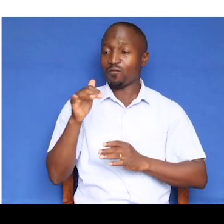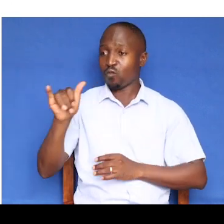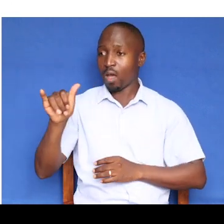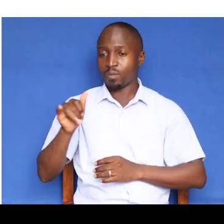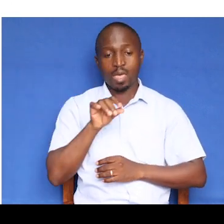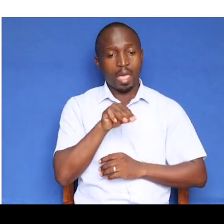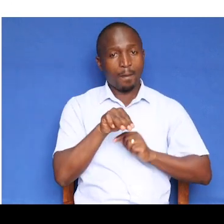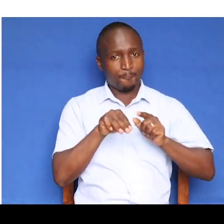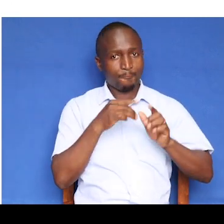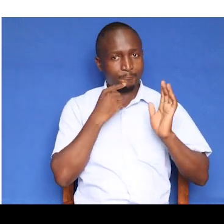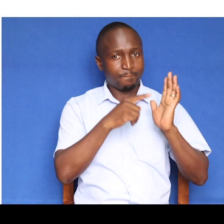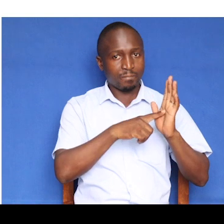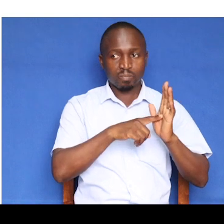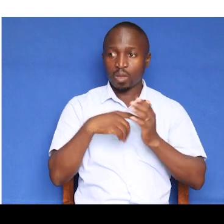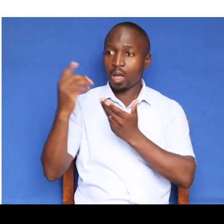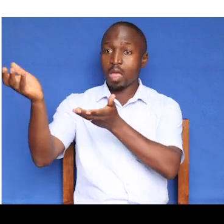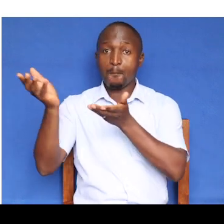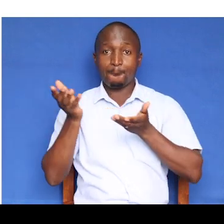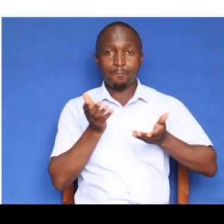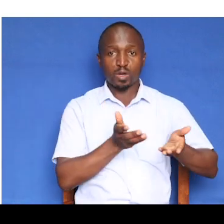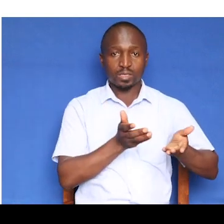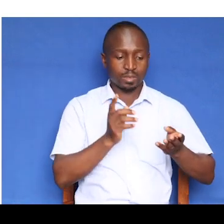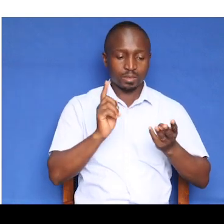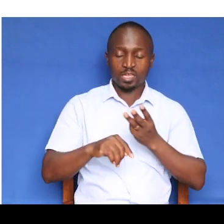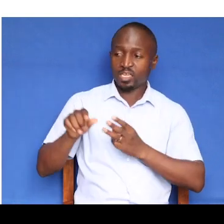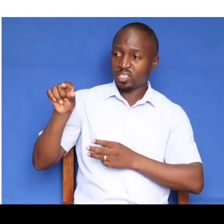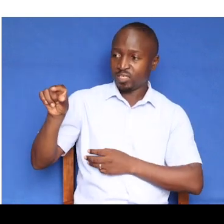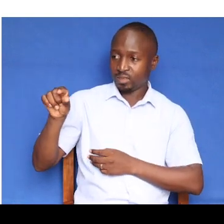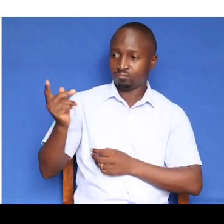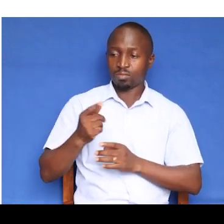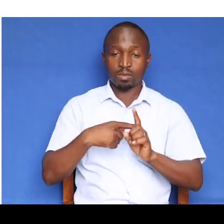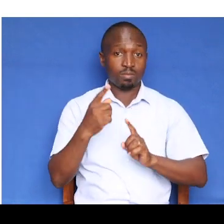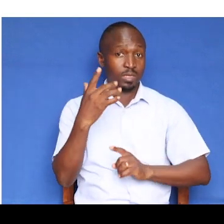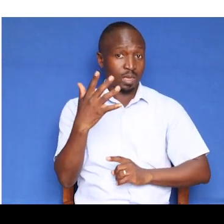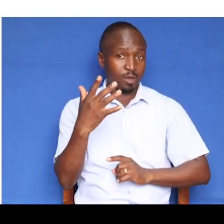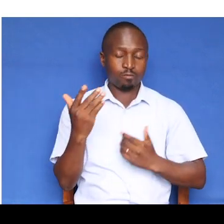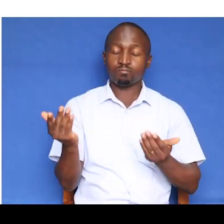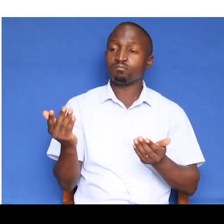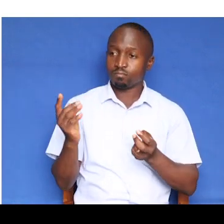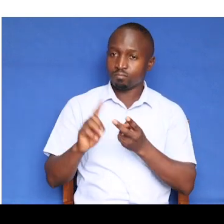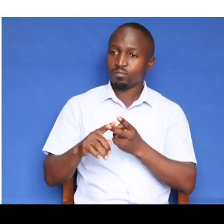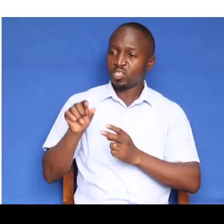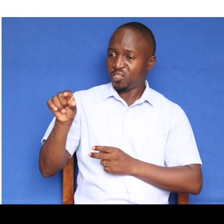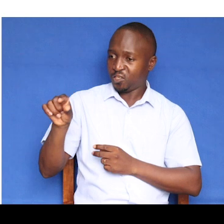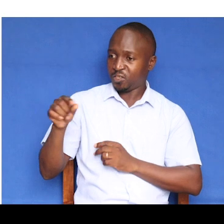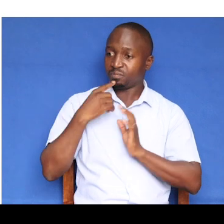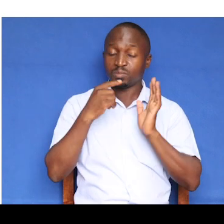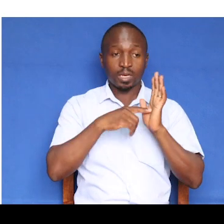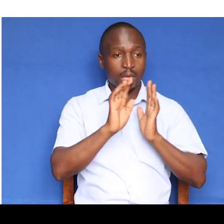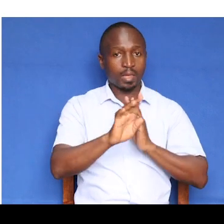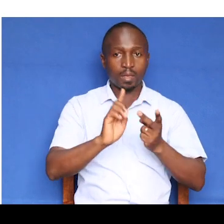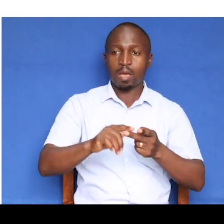M stands for import. And G equal to 500, G